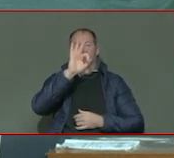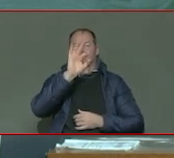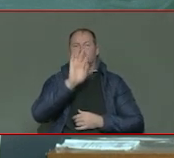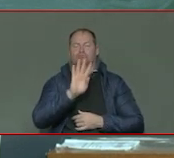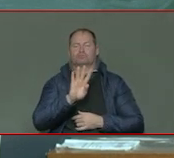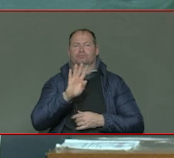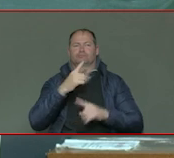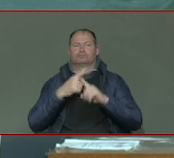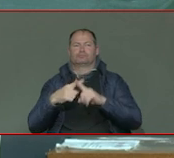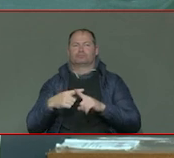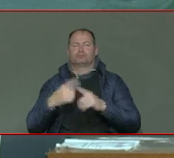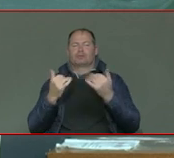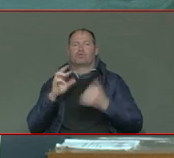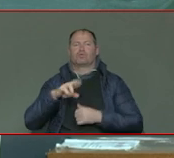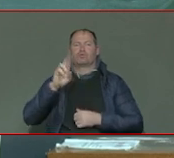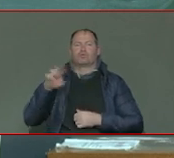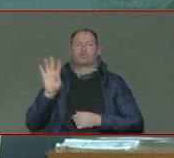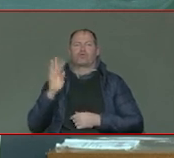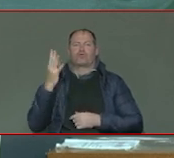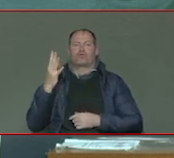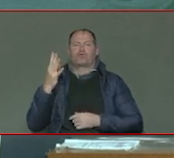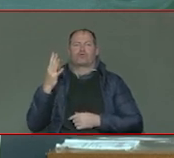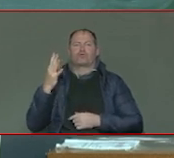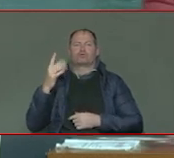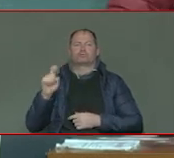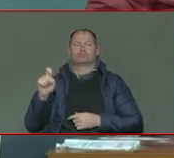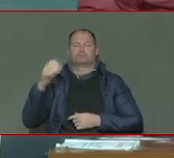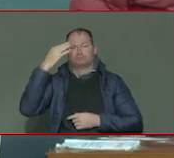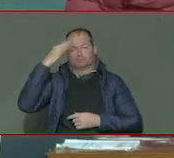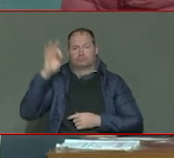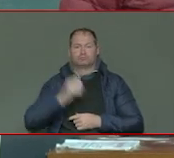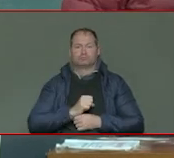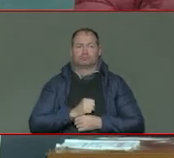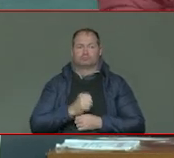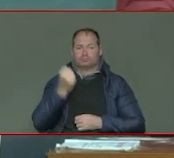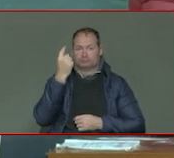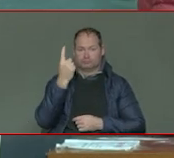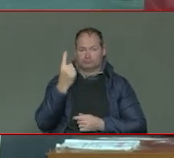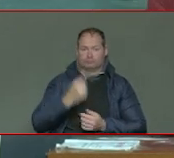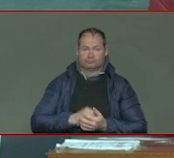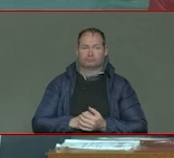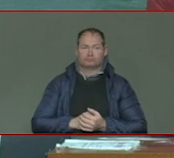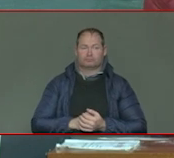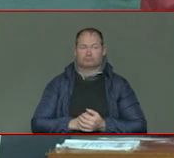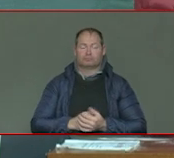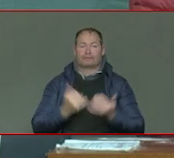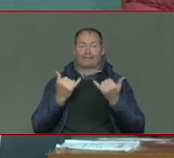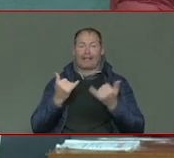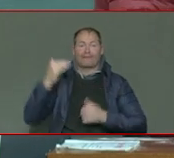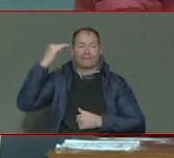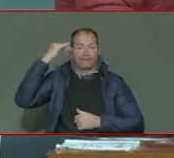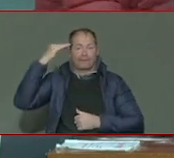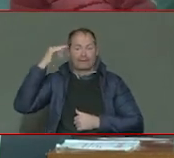tells me it is the 4th root of x cubed. Are you with me? Do you understand that now? Using that